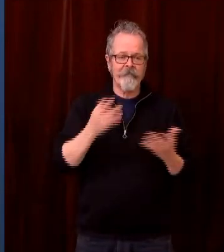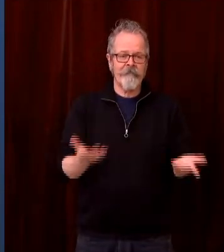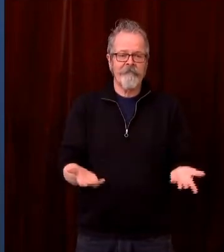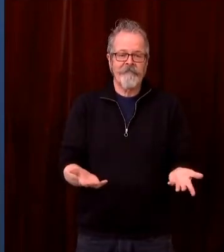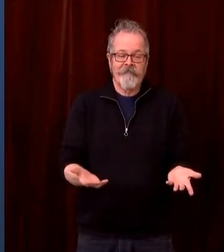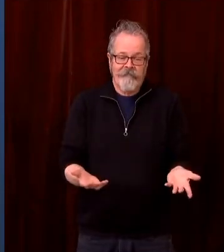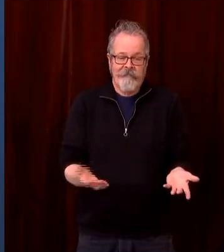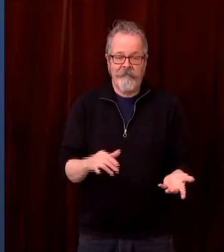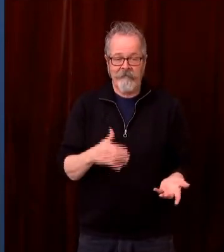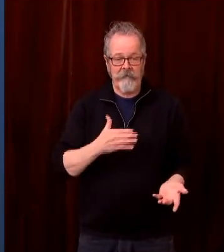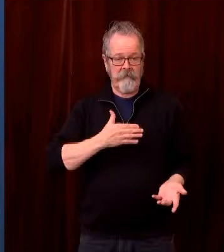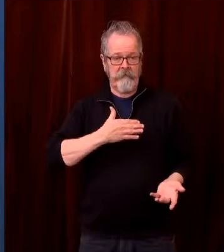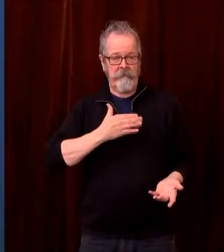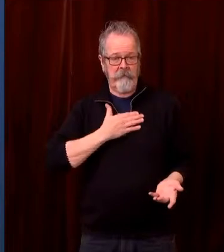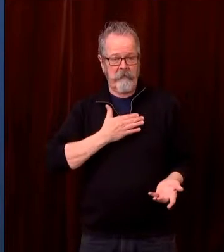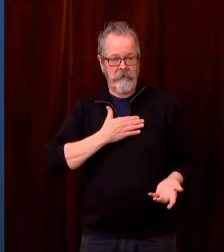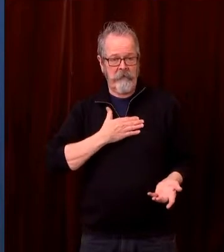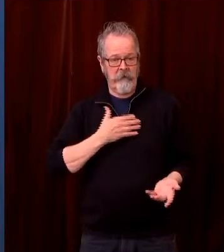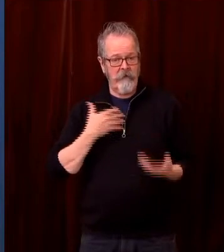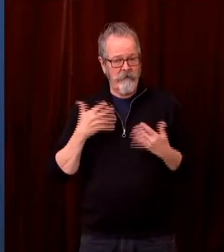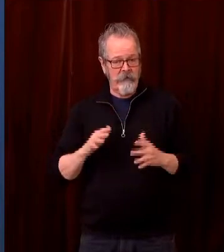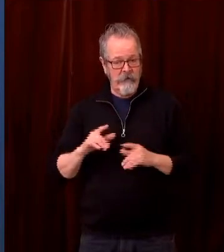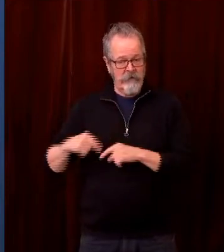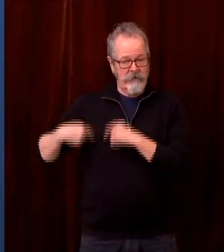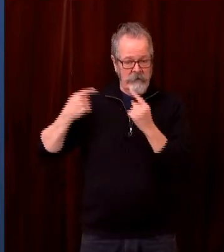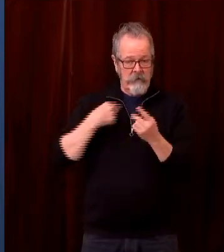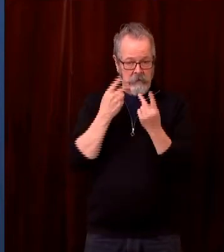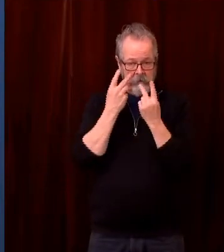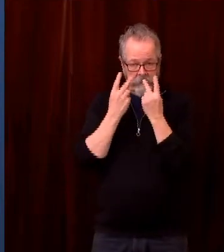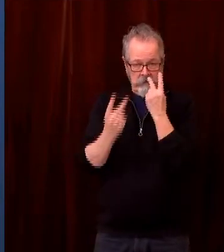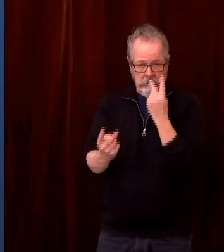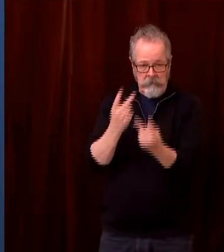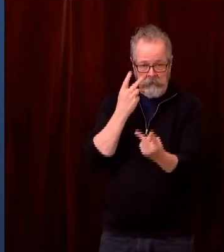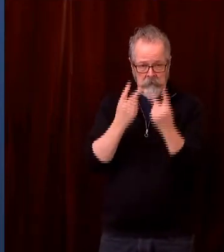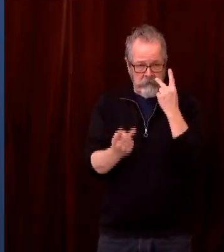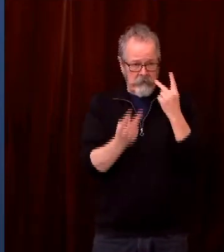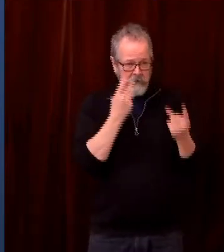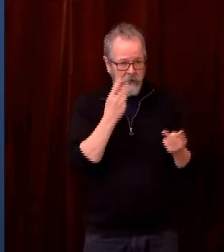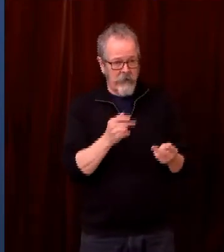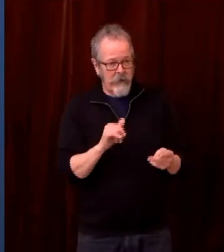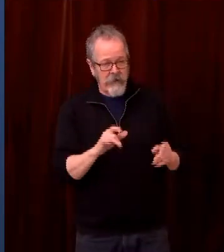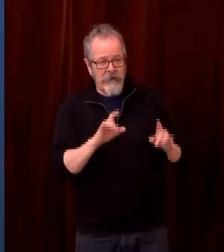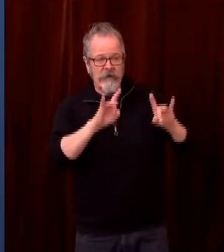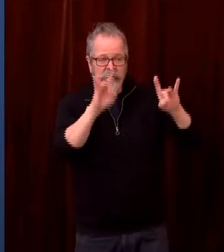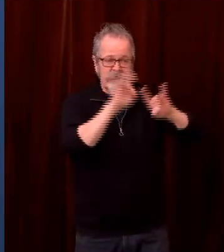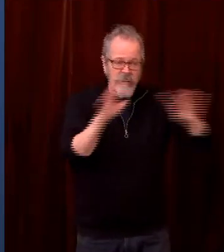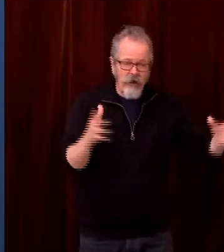us. It's taking care of our neighbors, our relatives, extending a hand to maybe an older